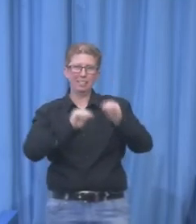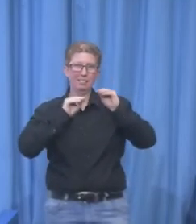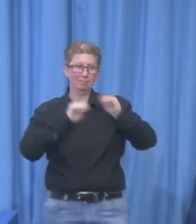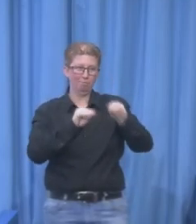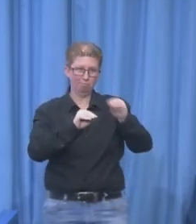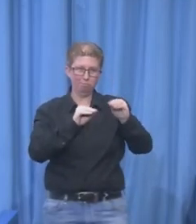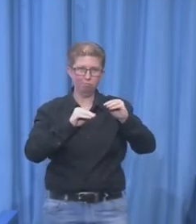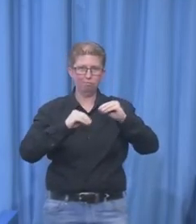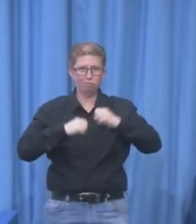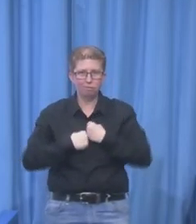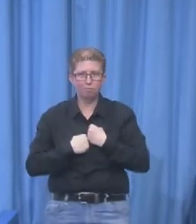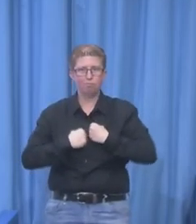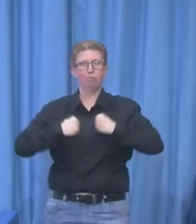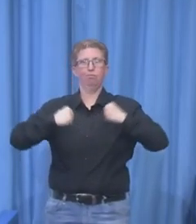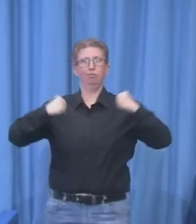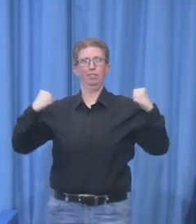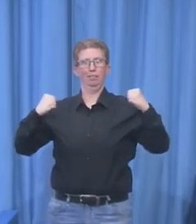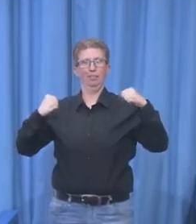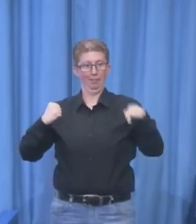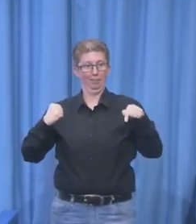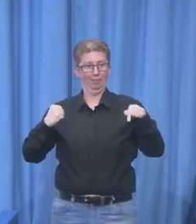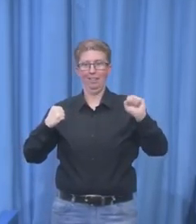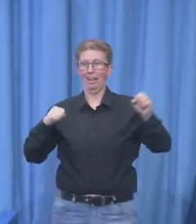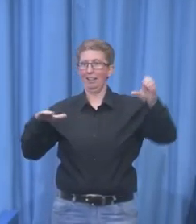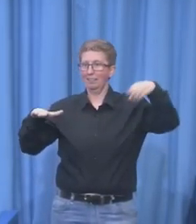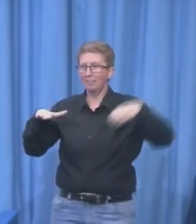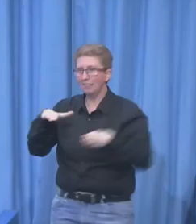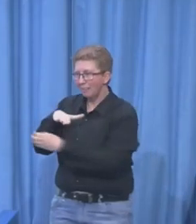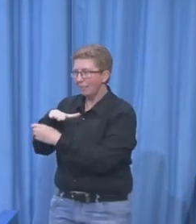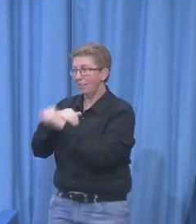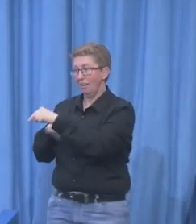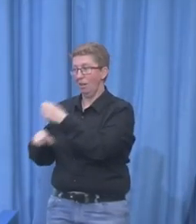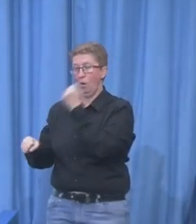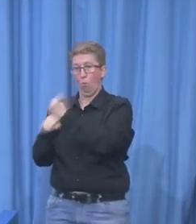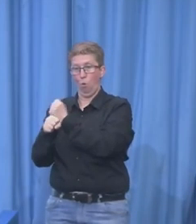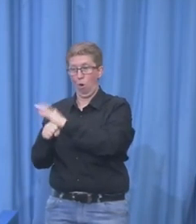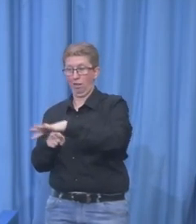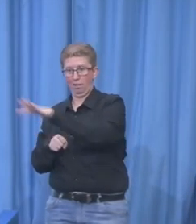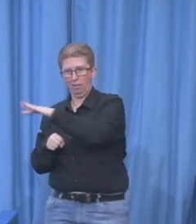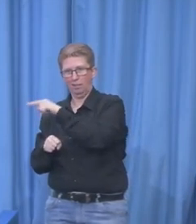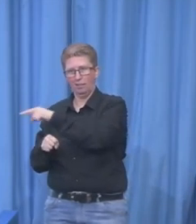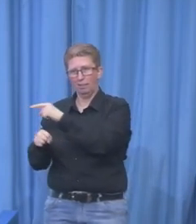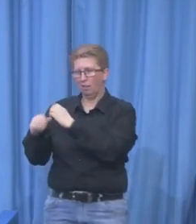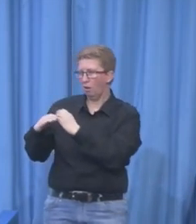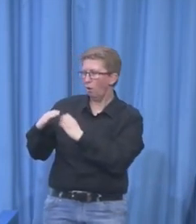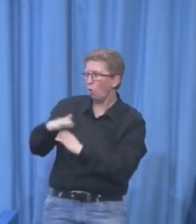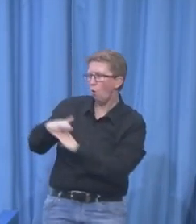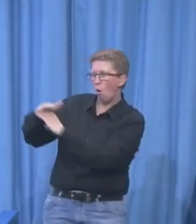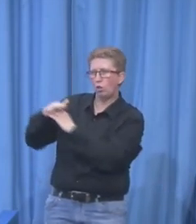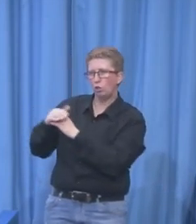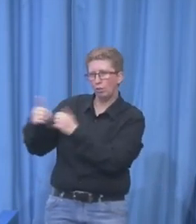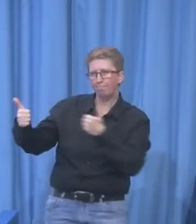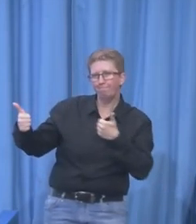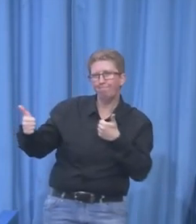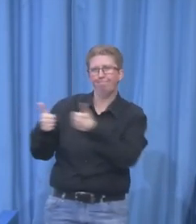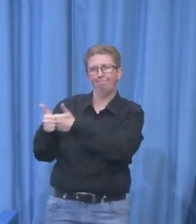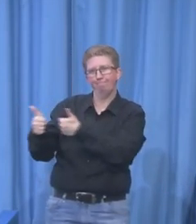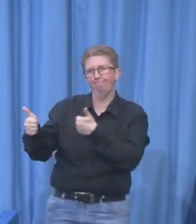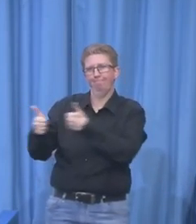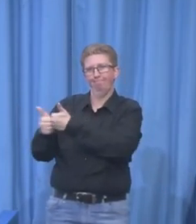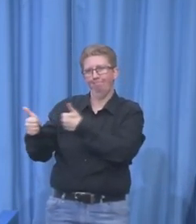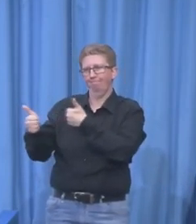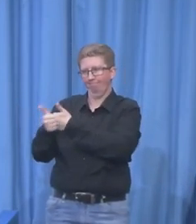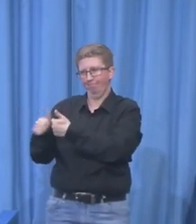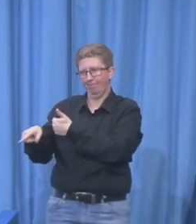departments on how to best work most effectively with people with disabilities. And in essence, it takes away that